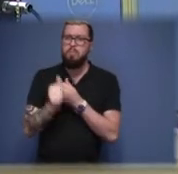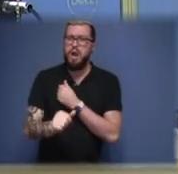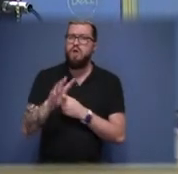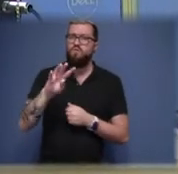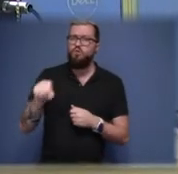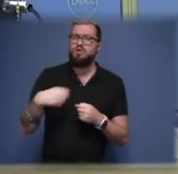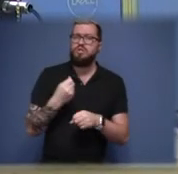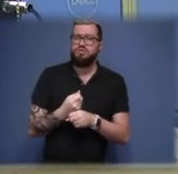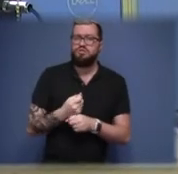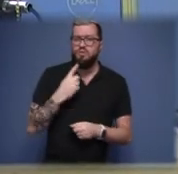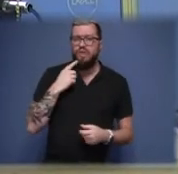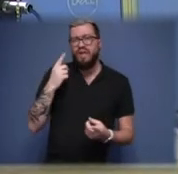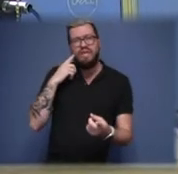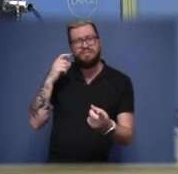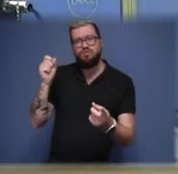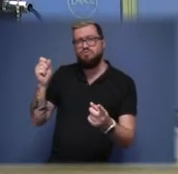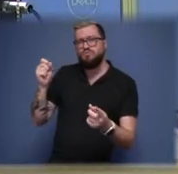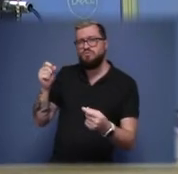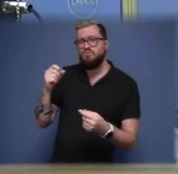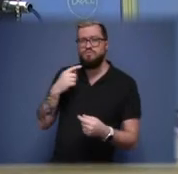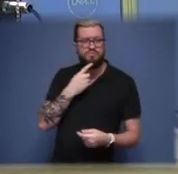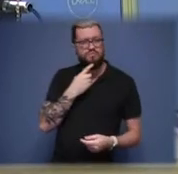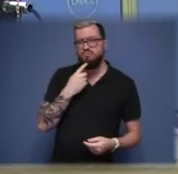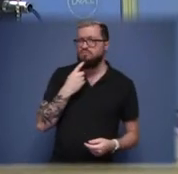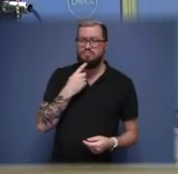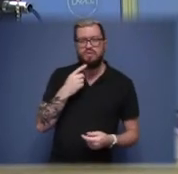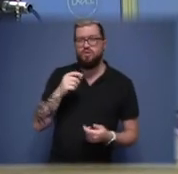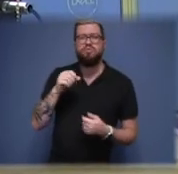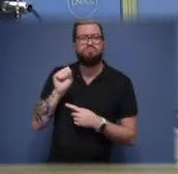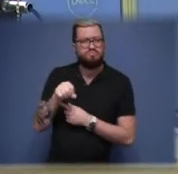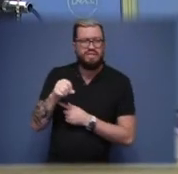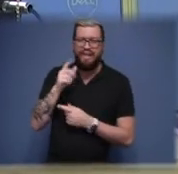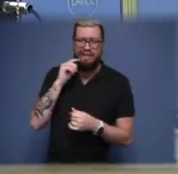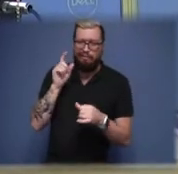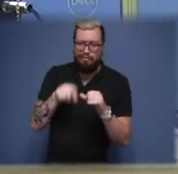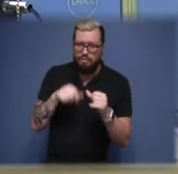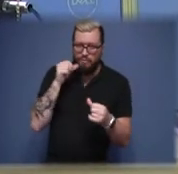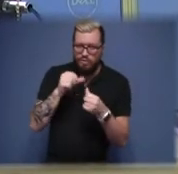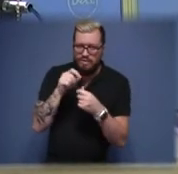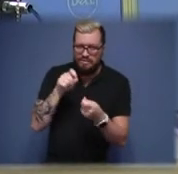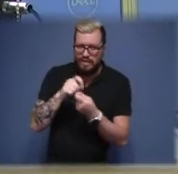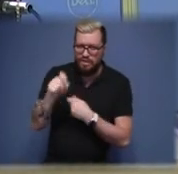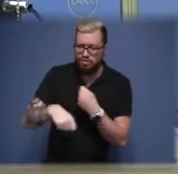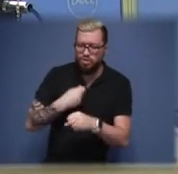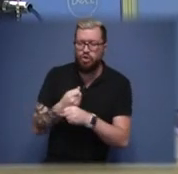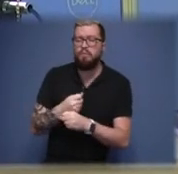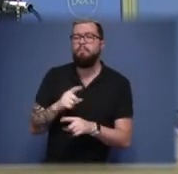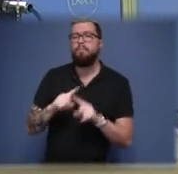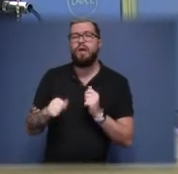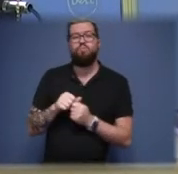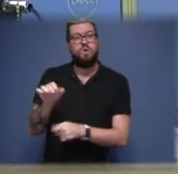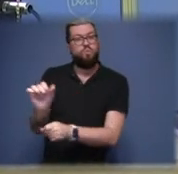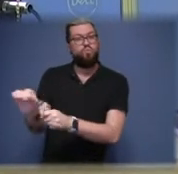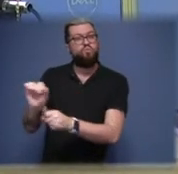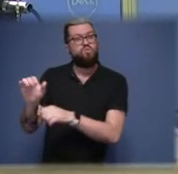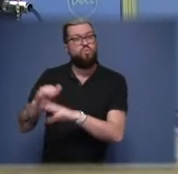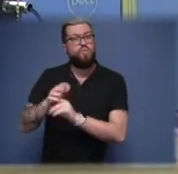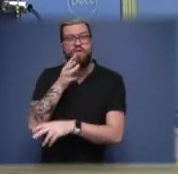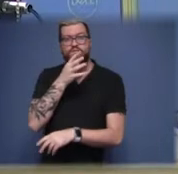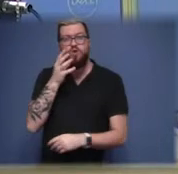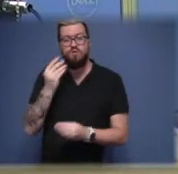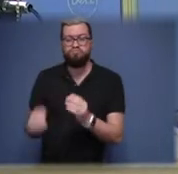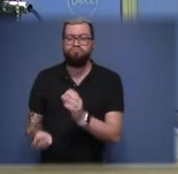I think I see you shaking your head. I'm not quite sure what year that was. And we worked that farm, and we